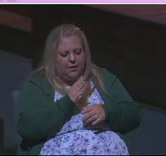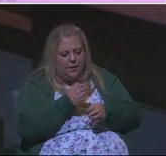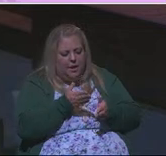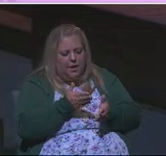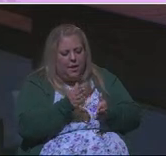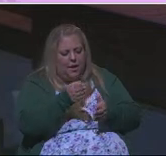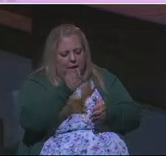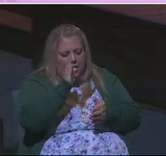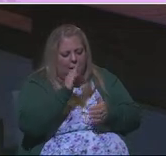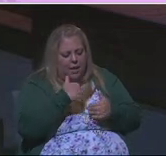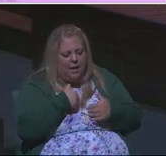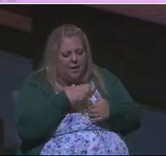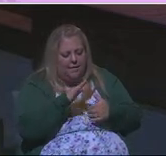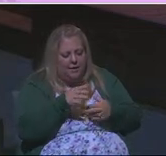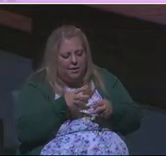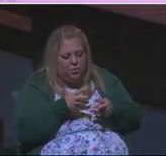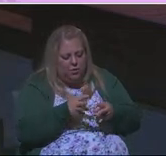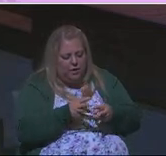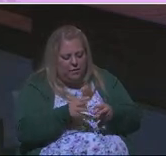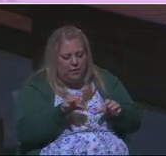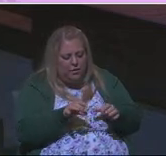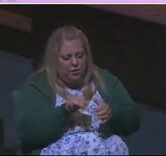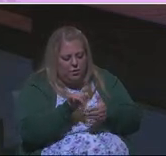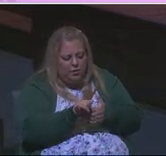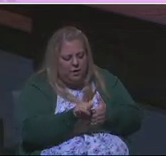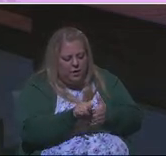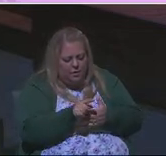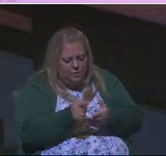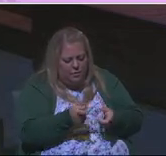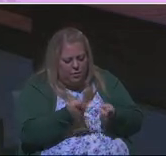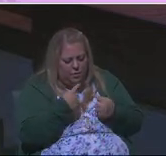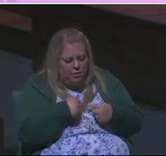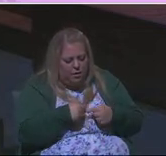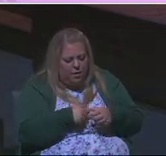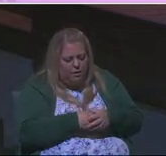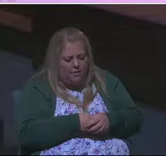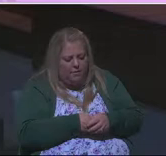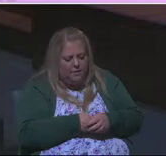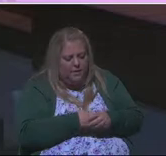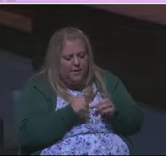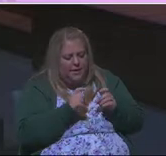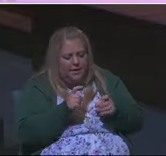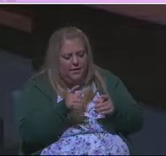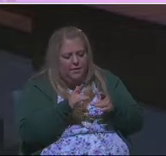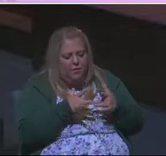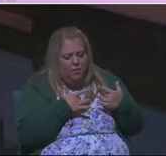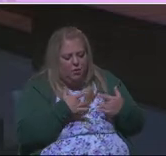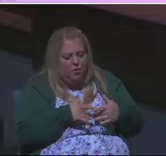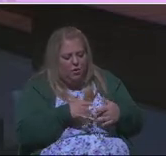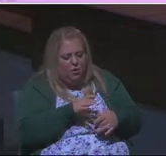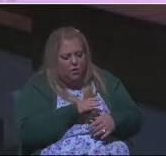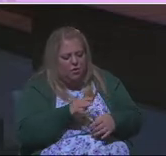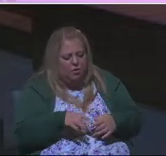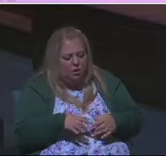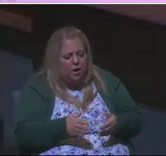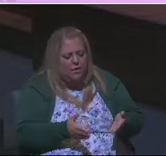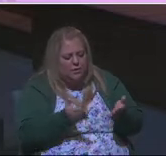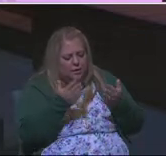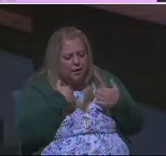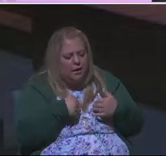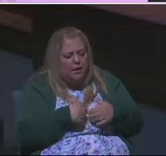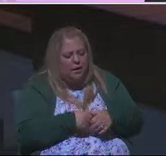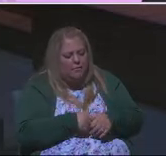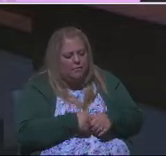way. Will you do that? Will you come? Would you come? Give your heart to life. Give your heart to Christ today. Will you come? Let's do this. Let's